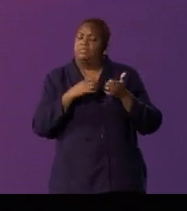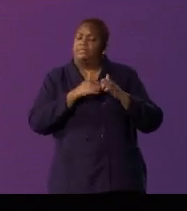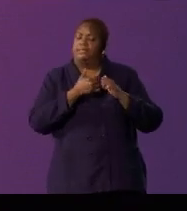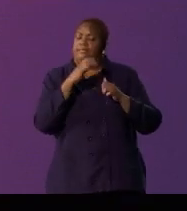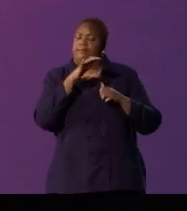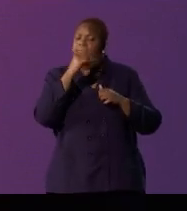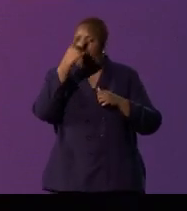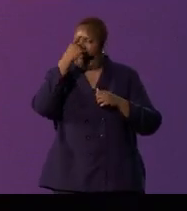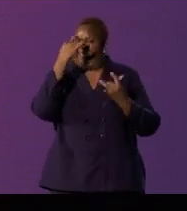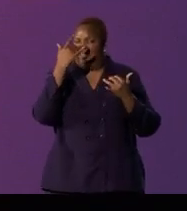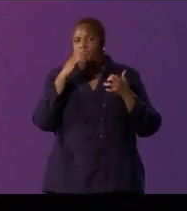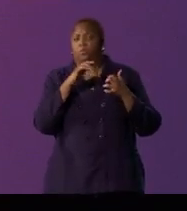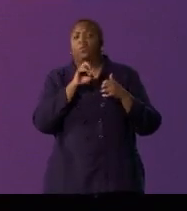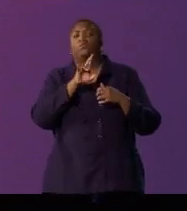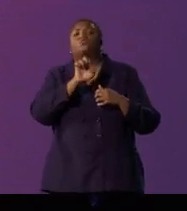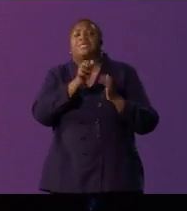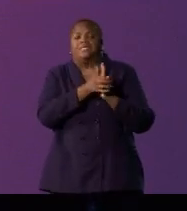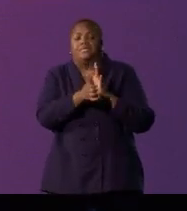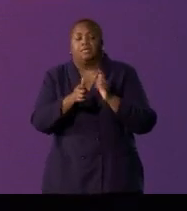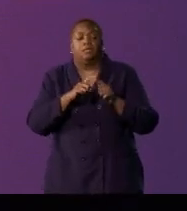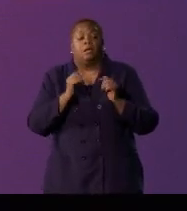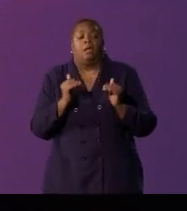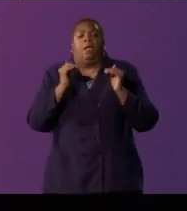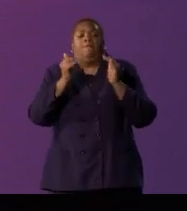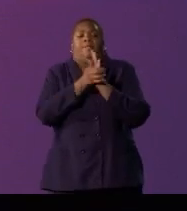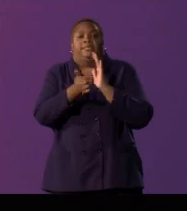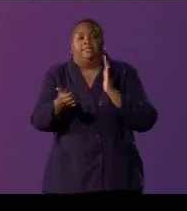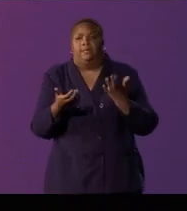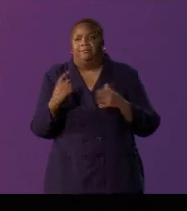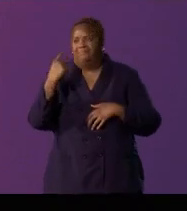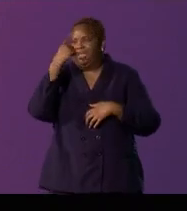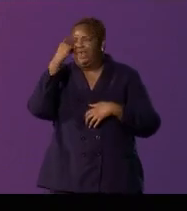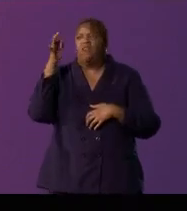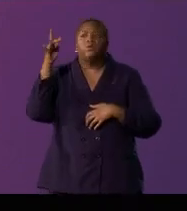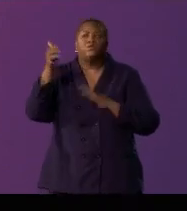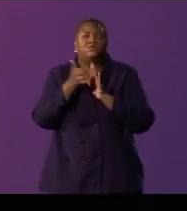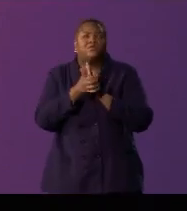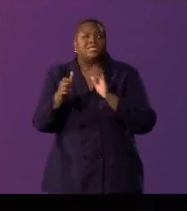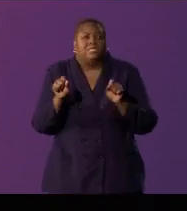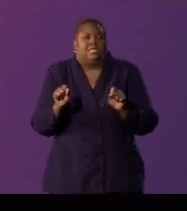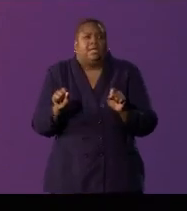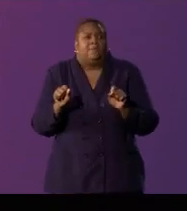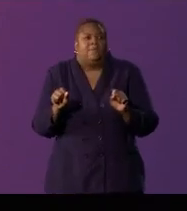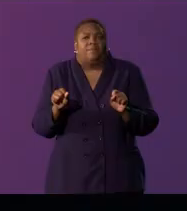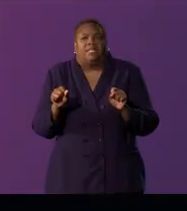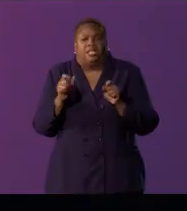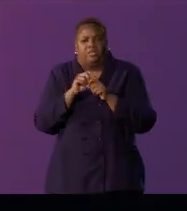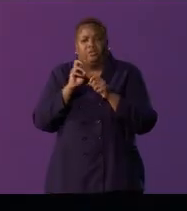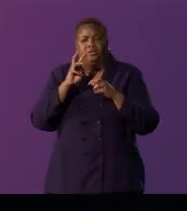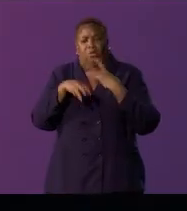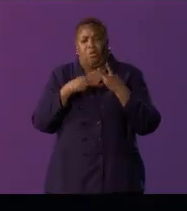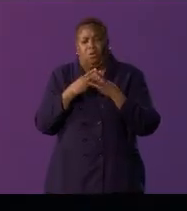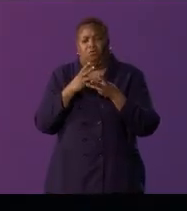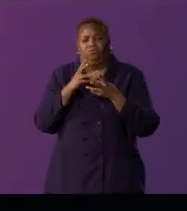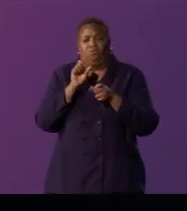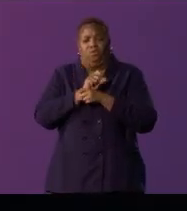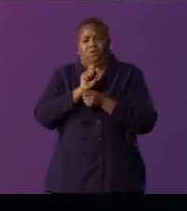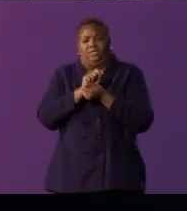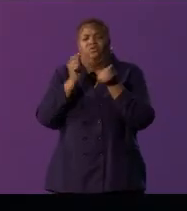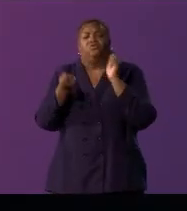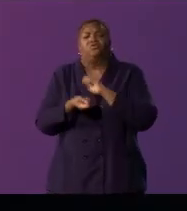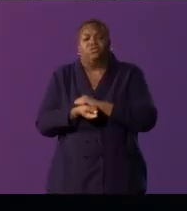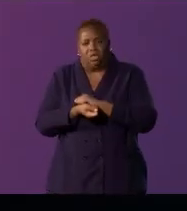thinking about reskilling, upskilling, and thinking about future skills, future capabilities as the world of work changes, and changes